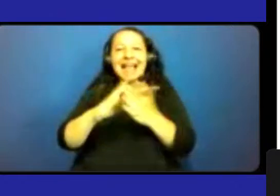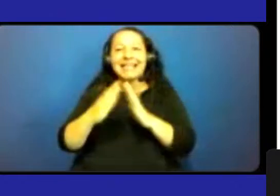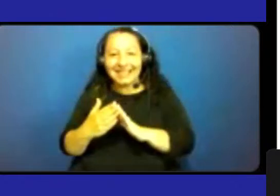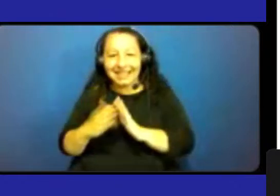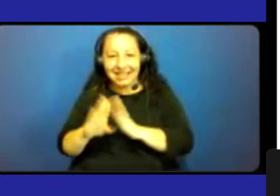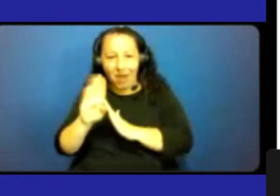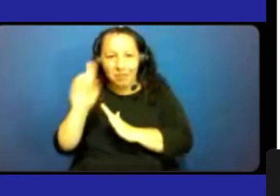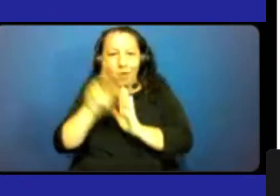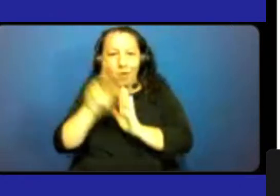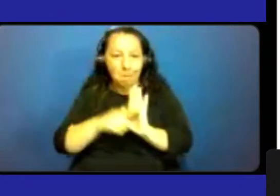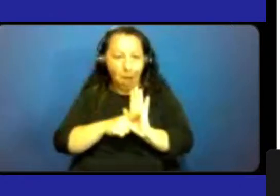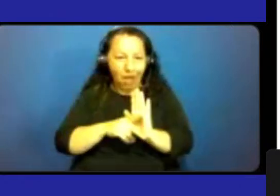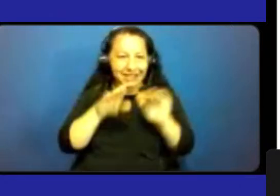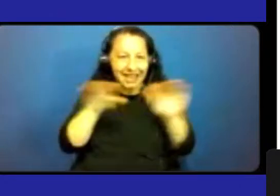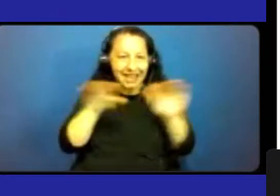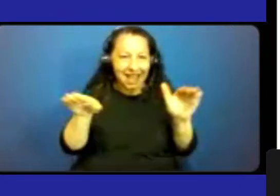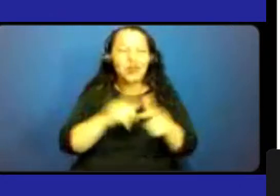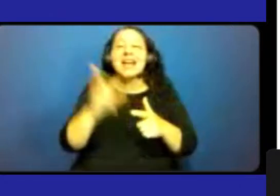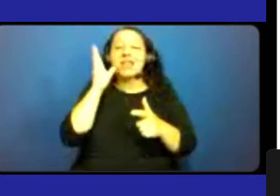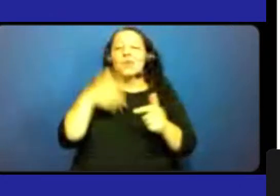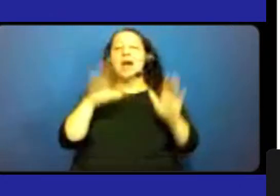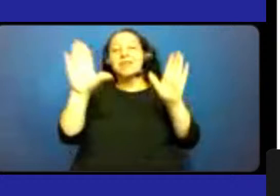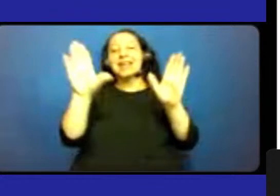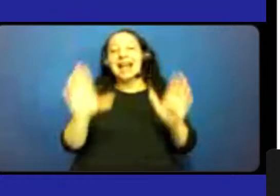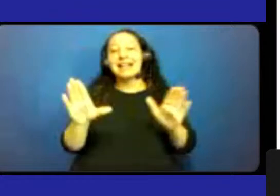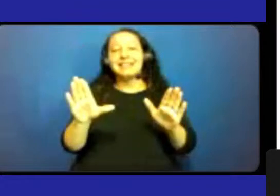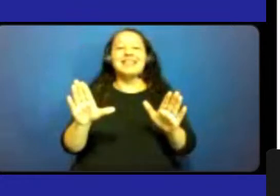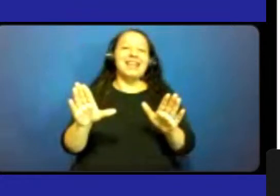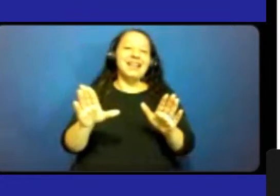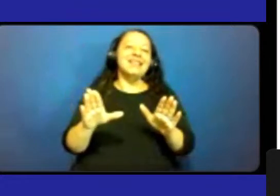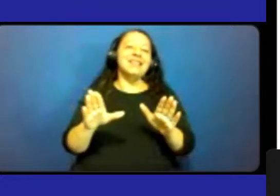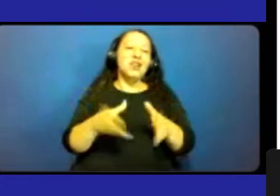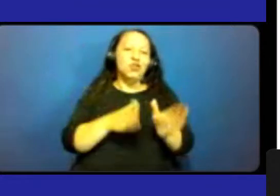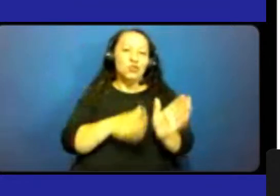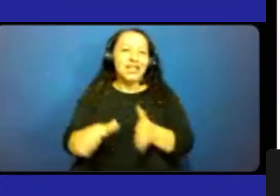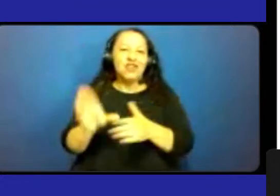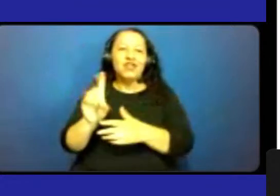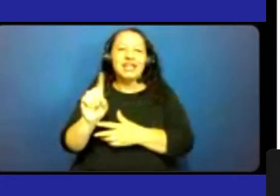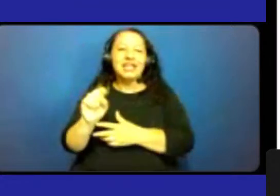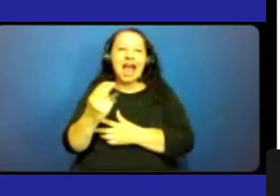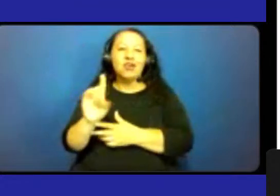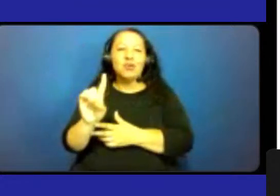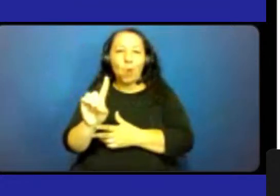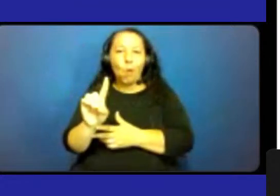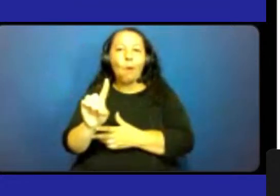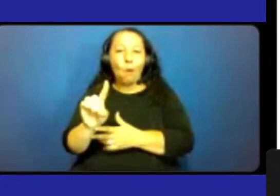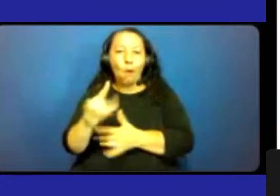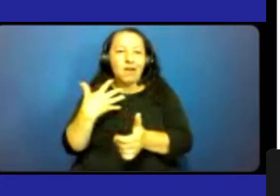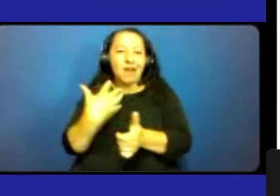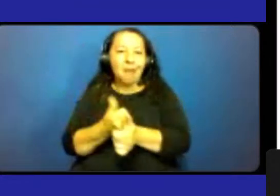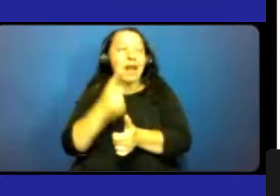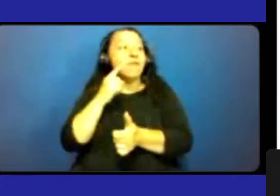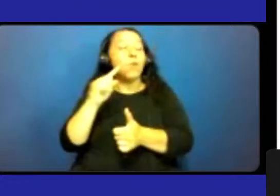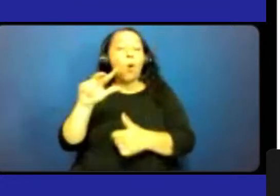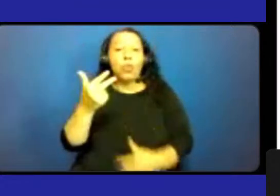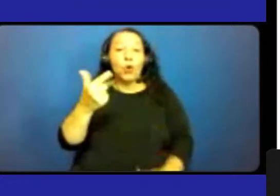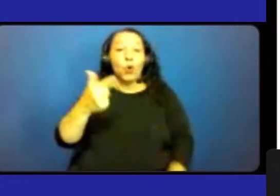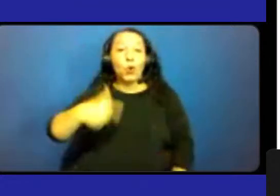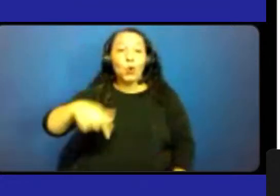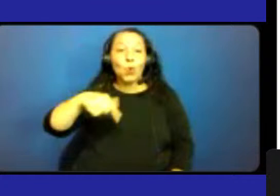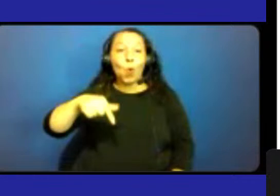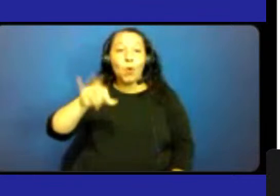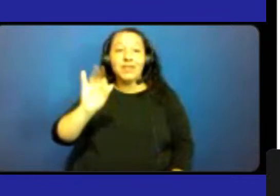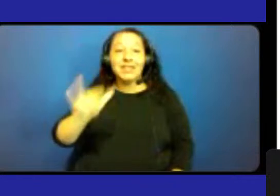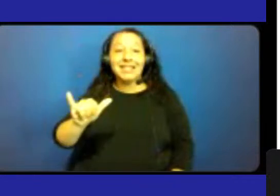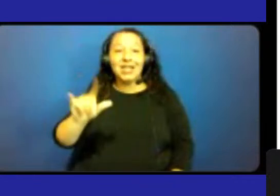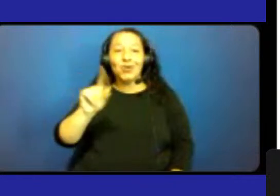an excellent strategic dashboard update for the third quarter of fiscal year 2022. But first, Deb,